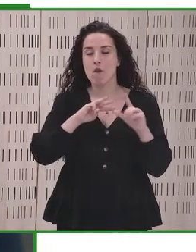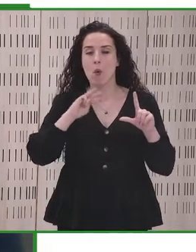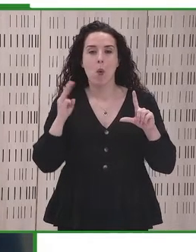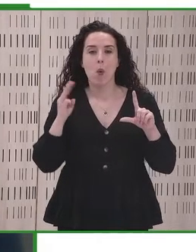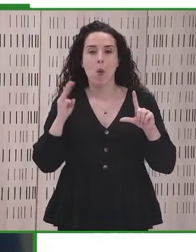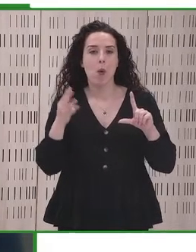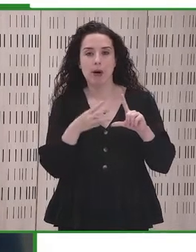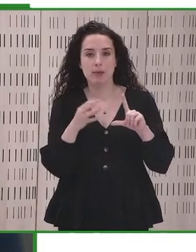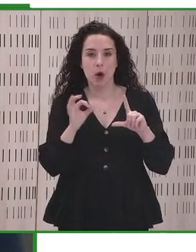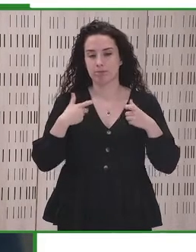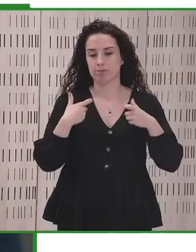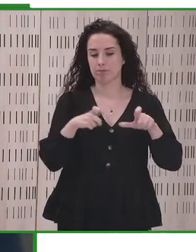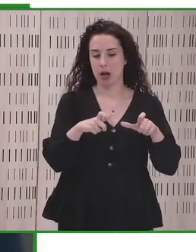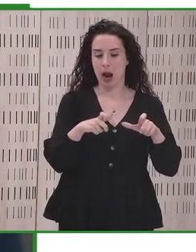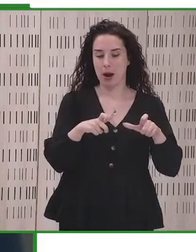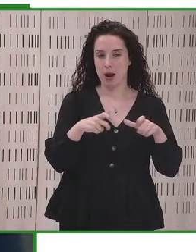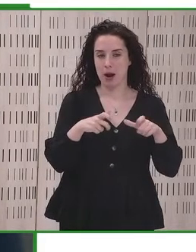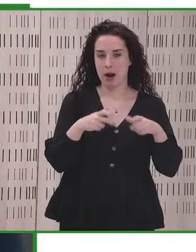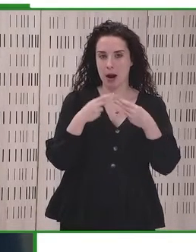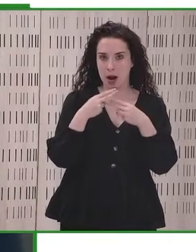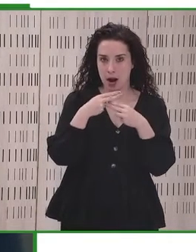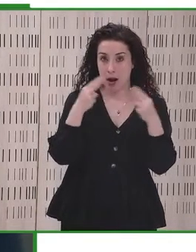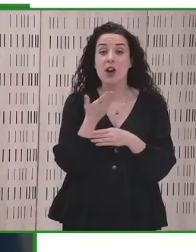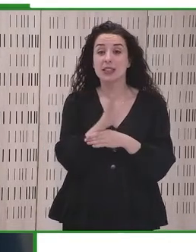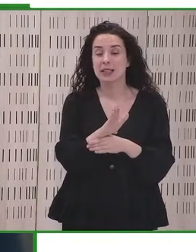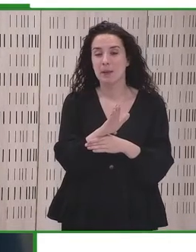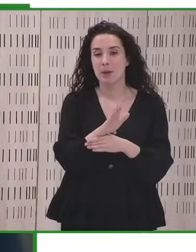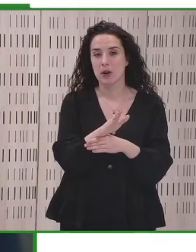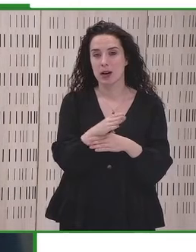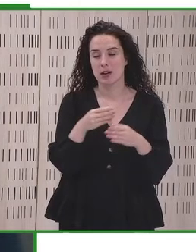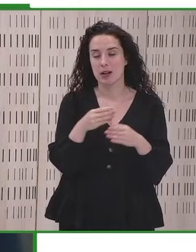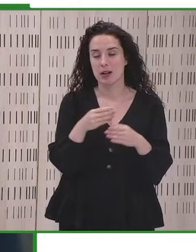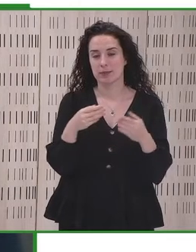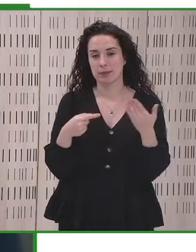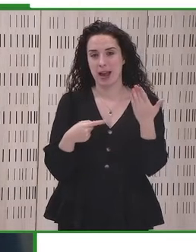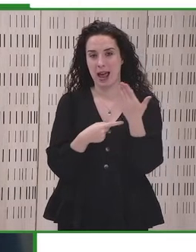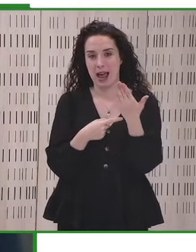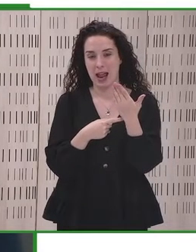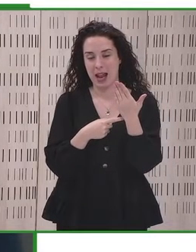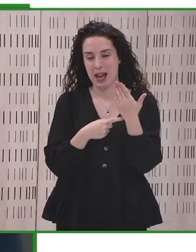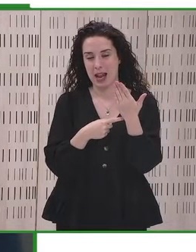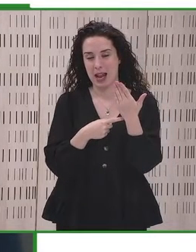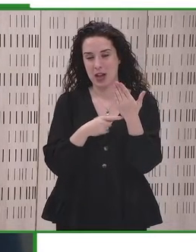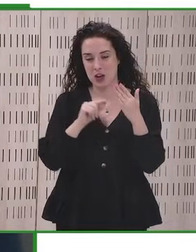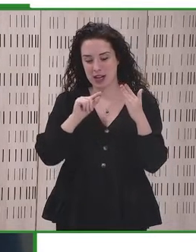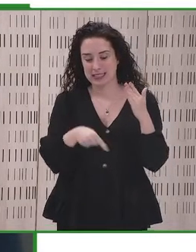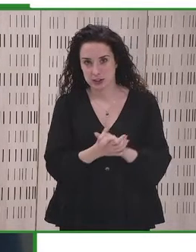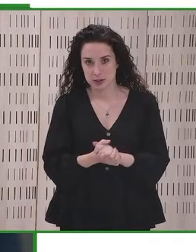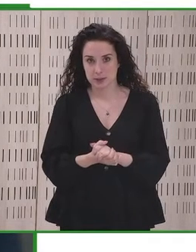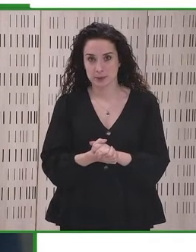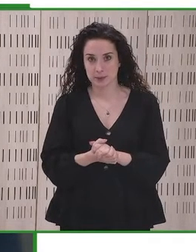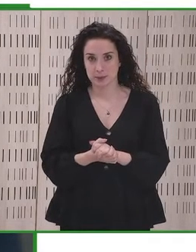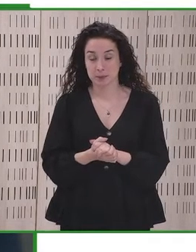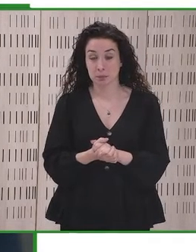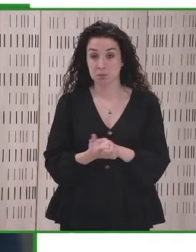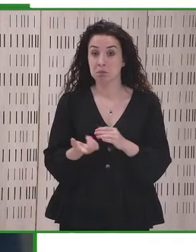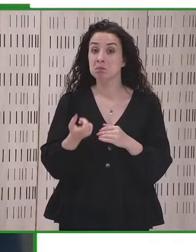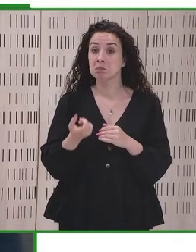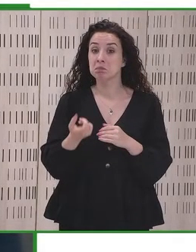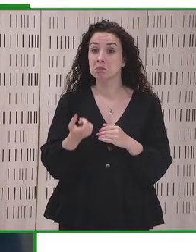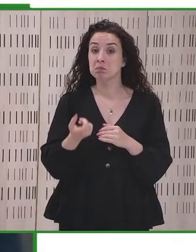level of jurisdiction. A